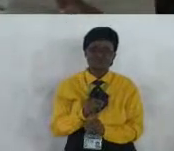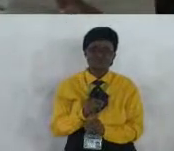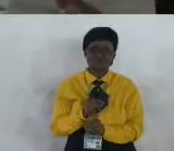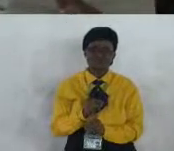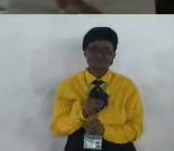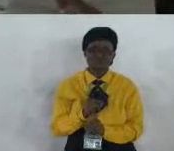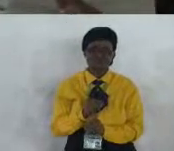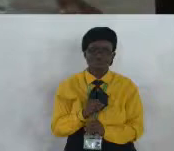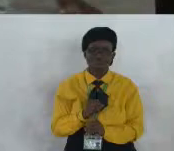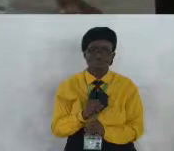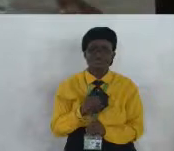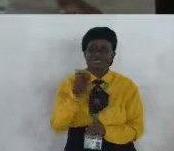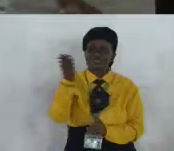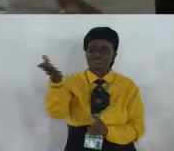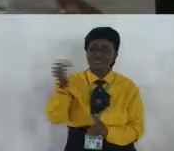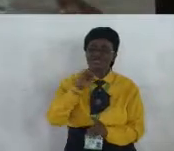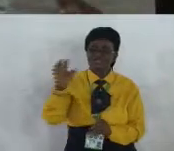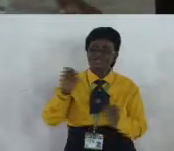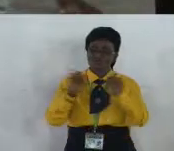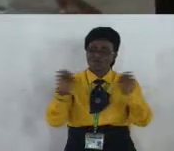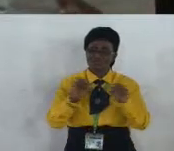There's nothing impossible for you.